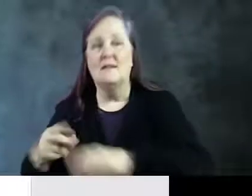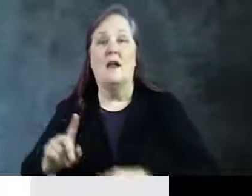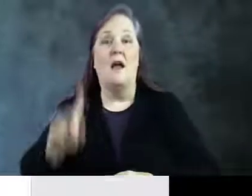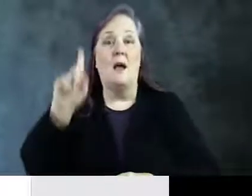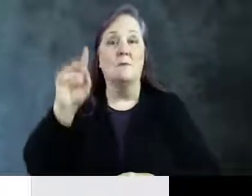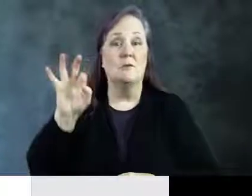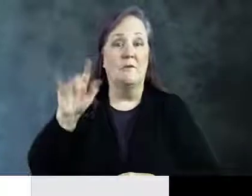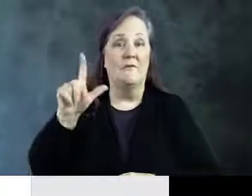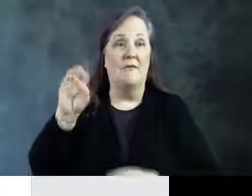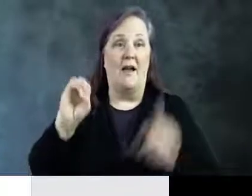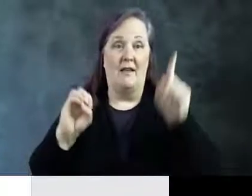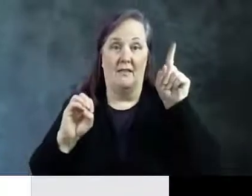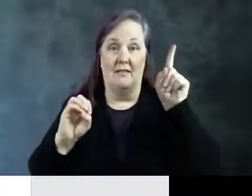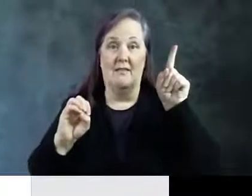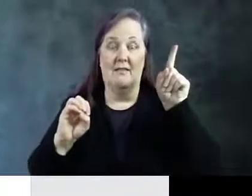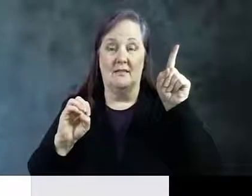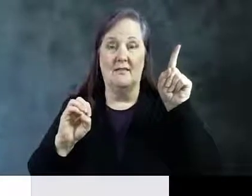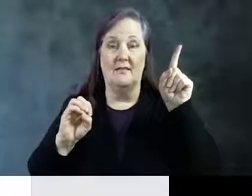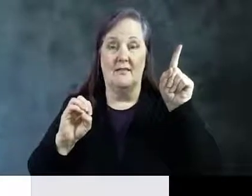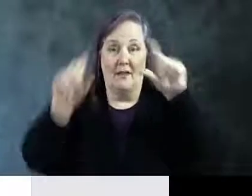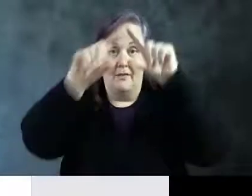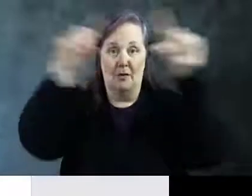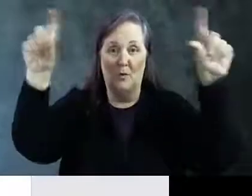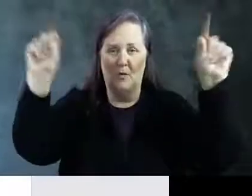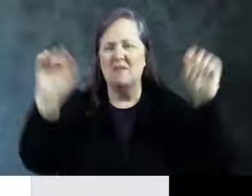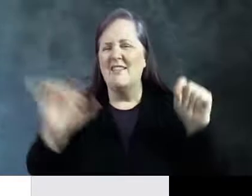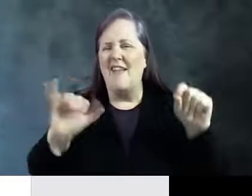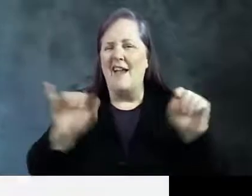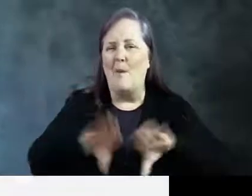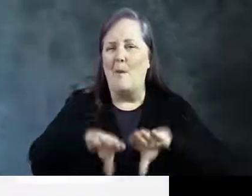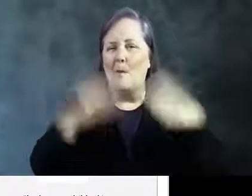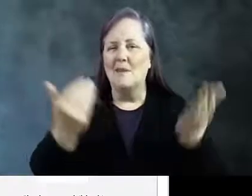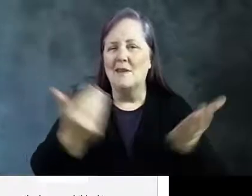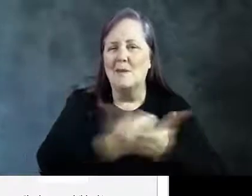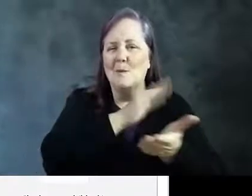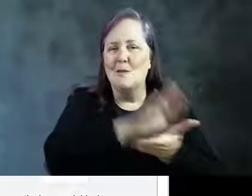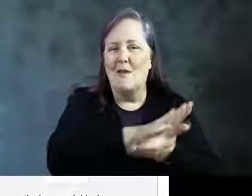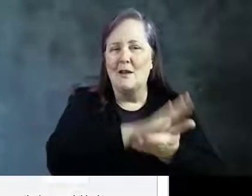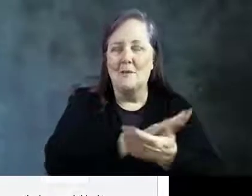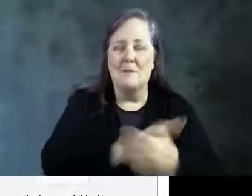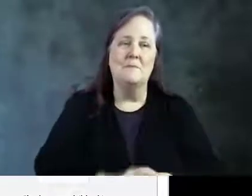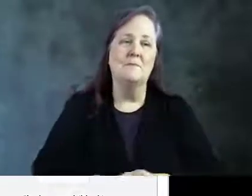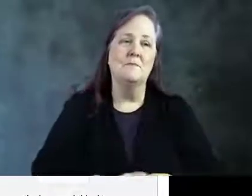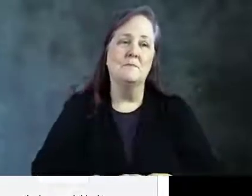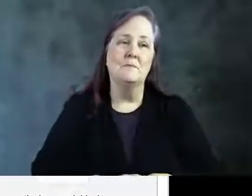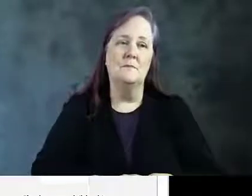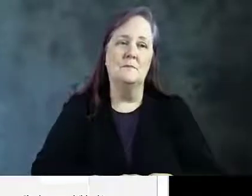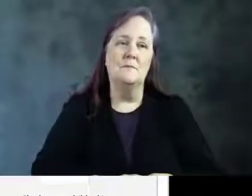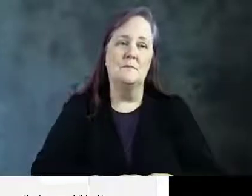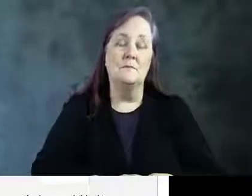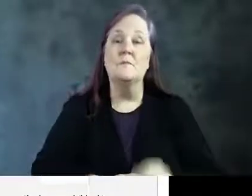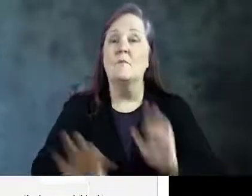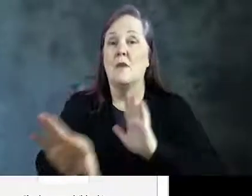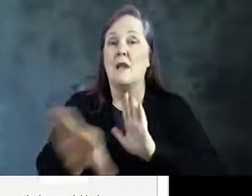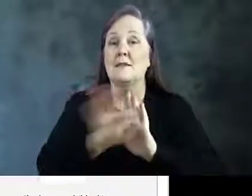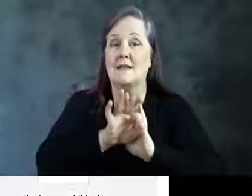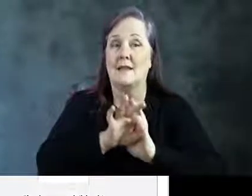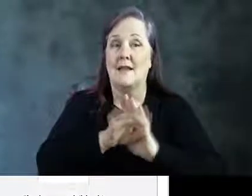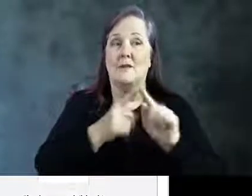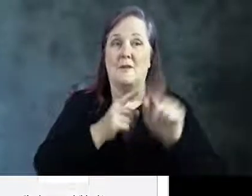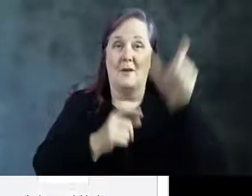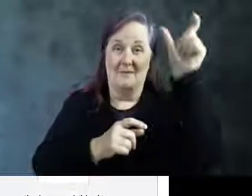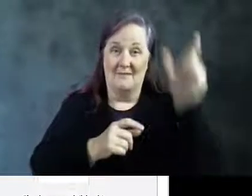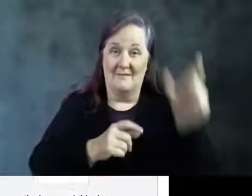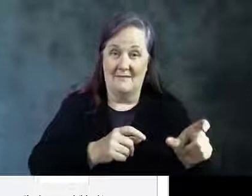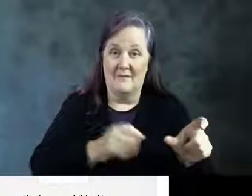File on my ribbon, like I'm opening a new Word document. And then I'm going to select from my File